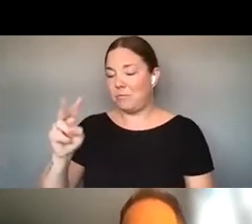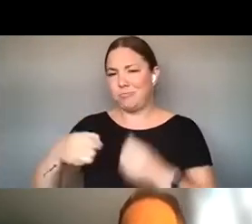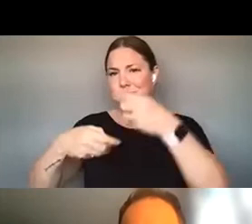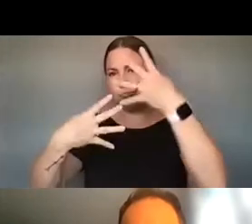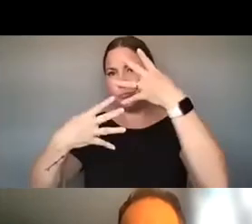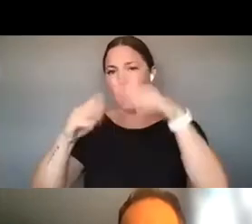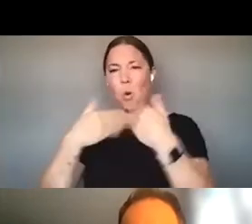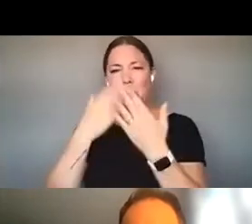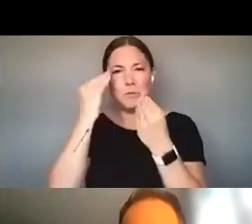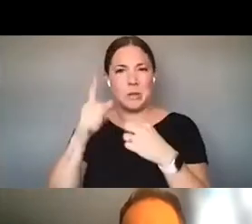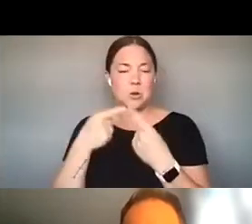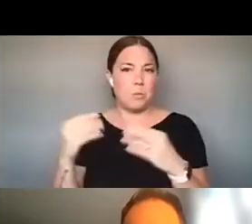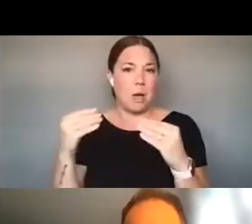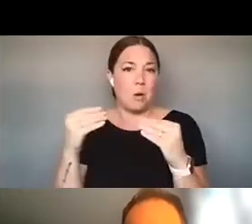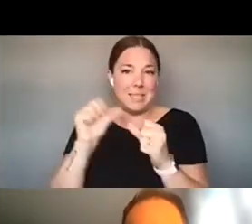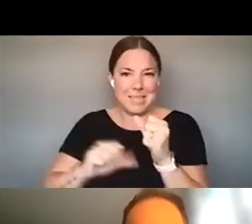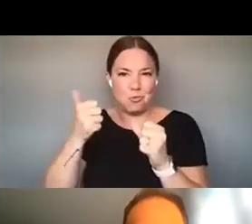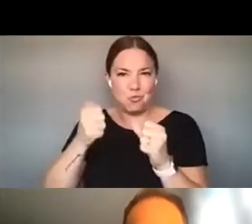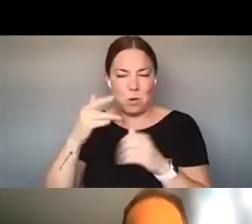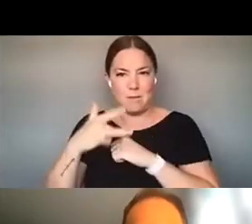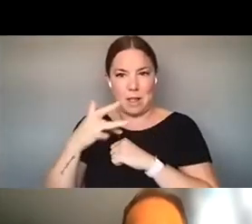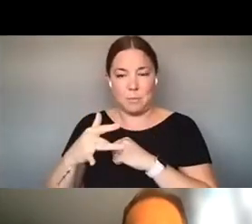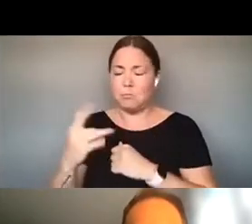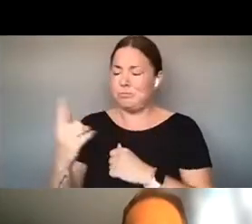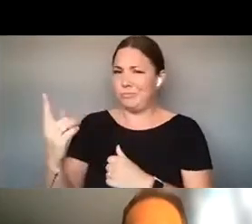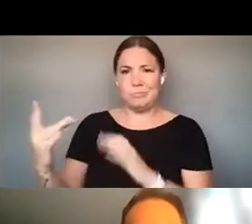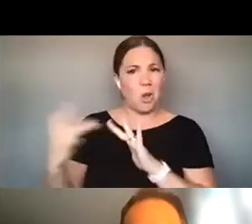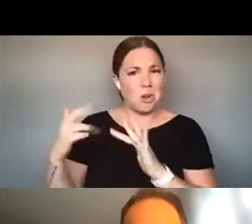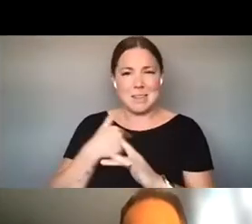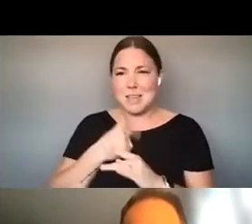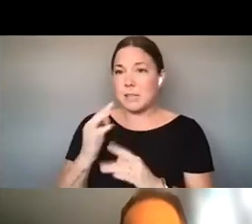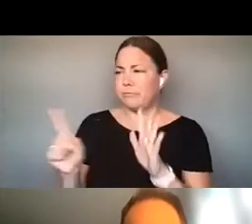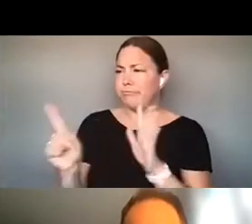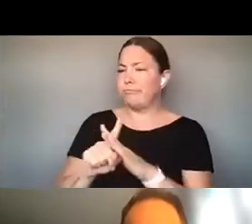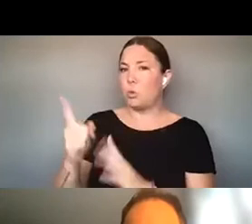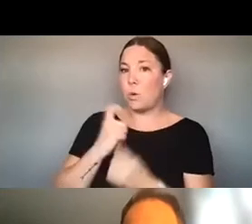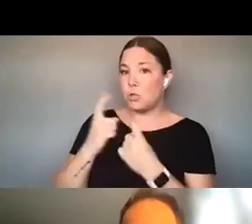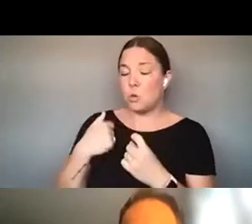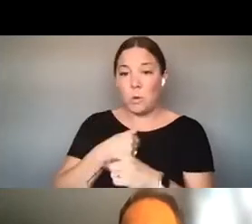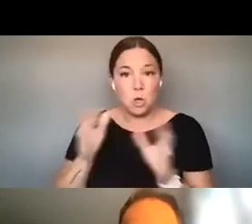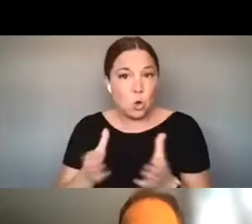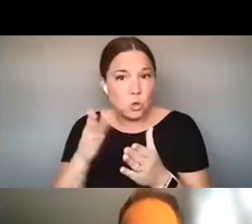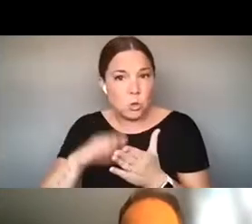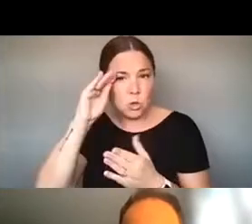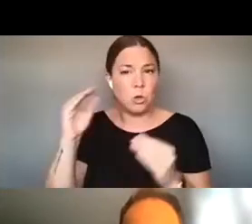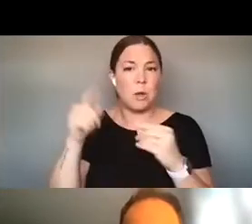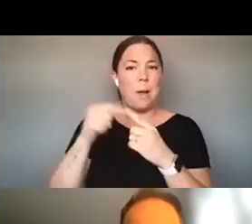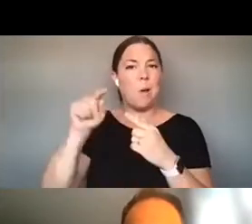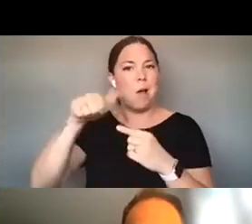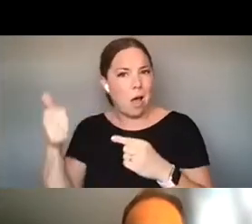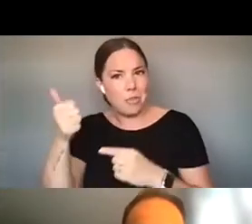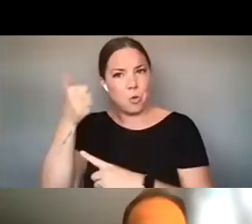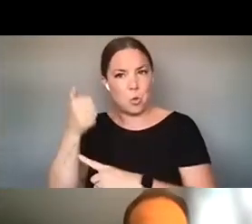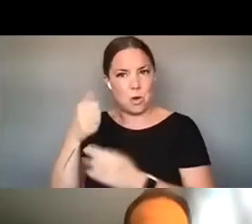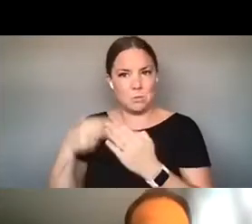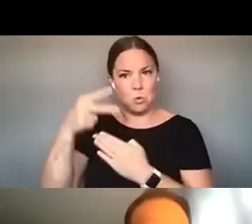out with any questions you might have. We encourage you to learn about these other grant programs, and we look forward to supporting you